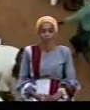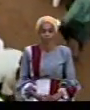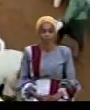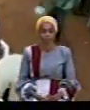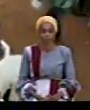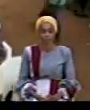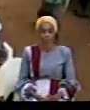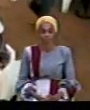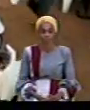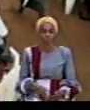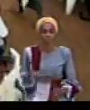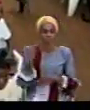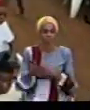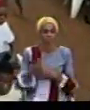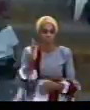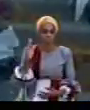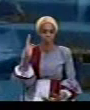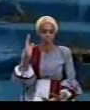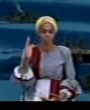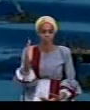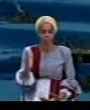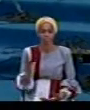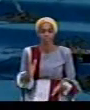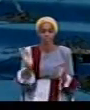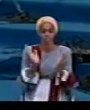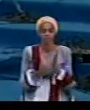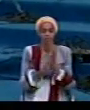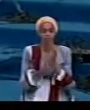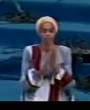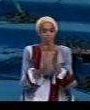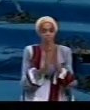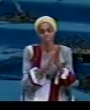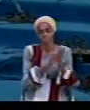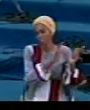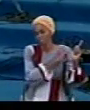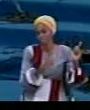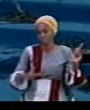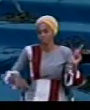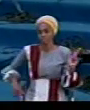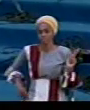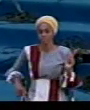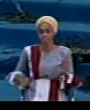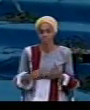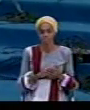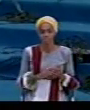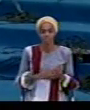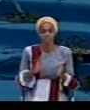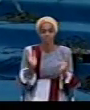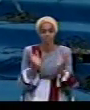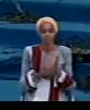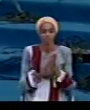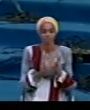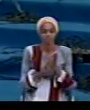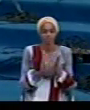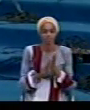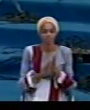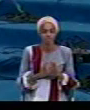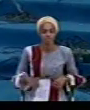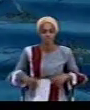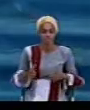Next testifier. Praise the Lord. Praise the living